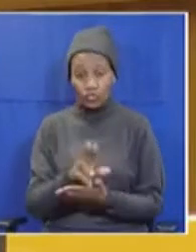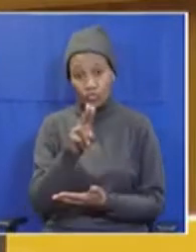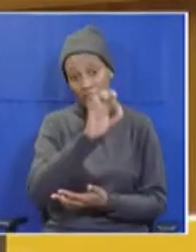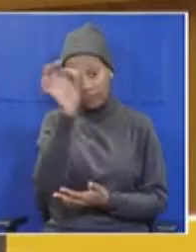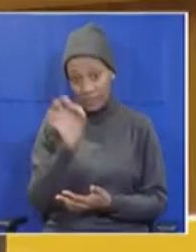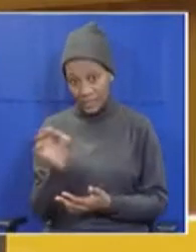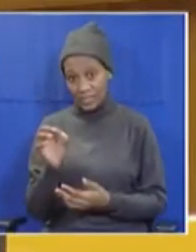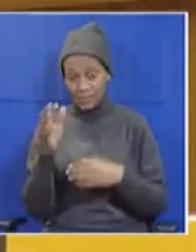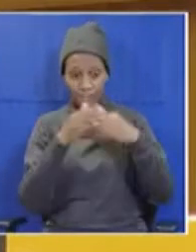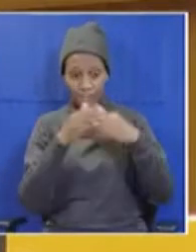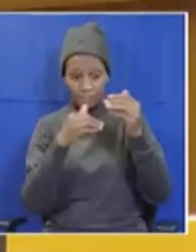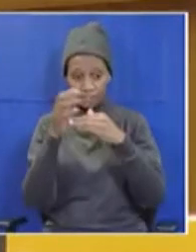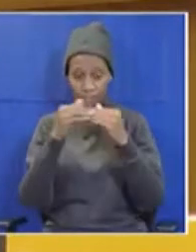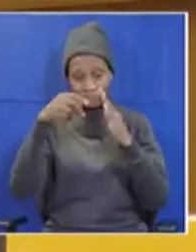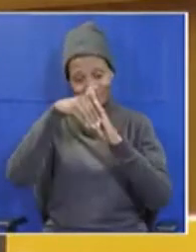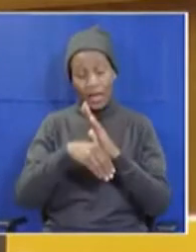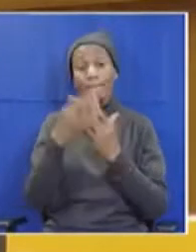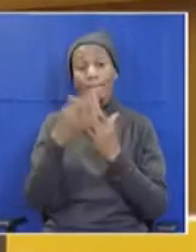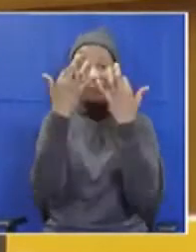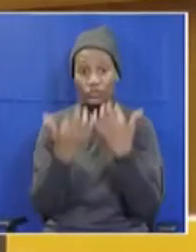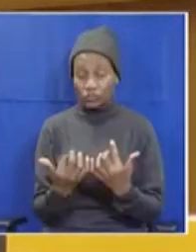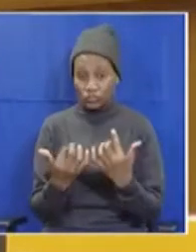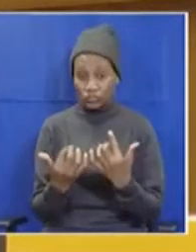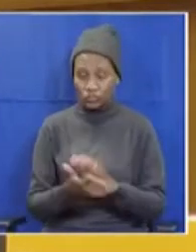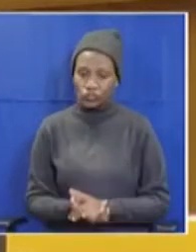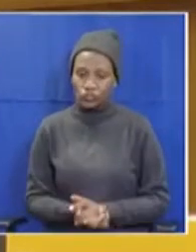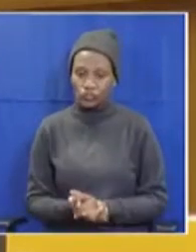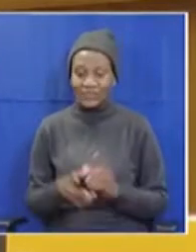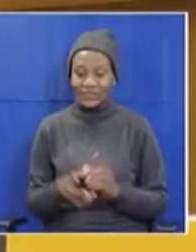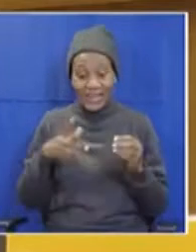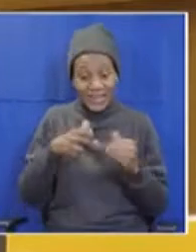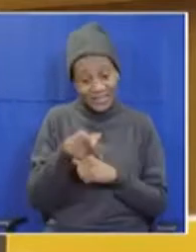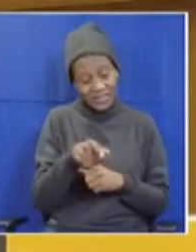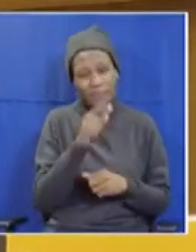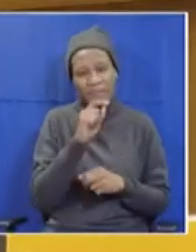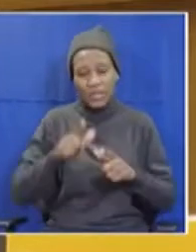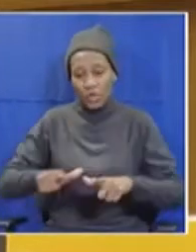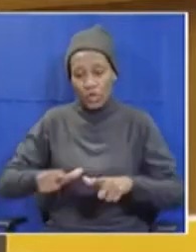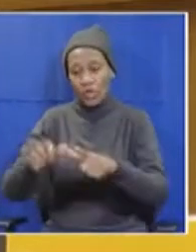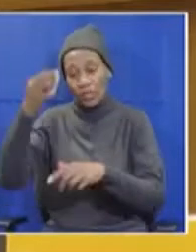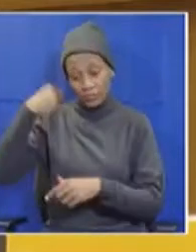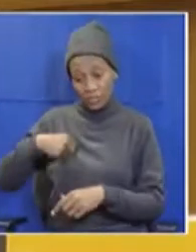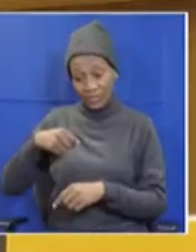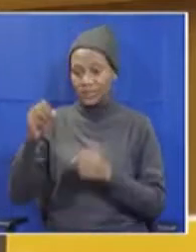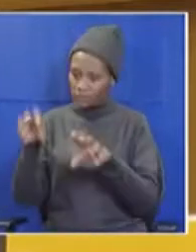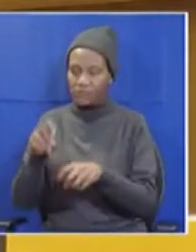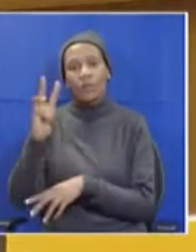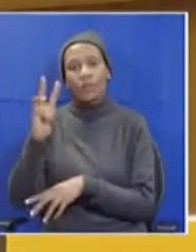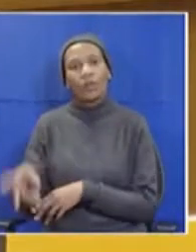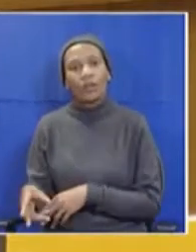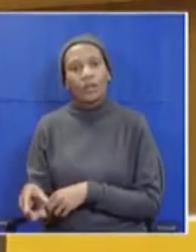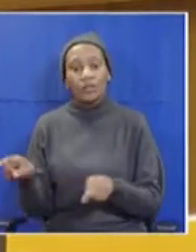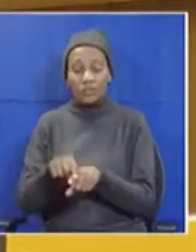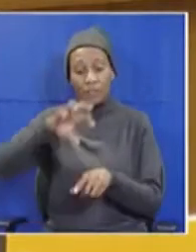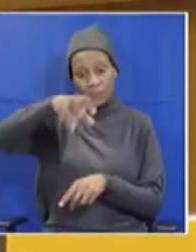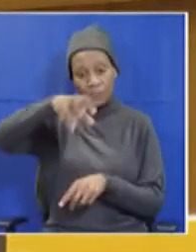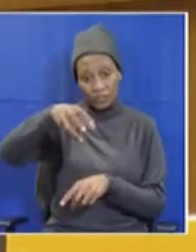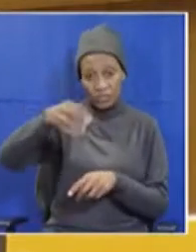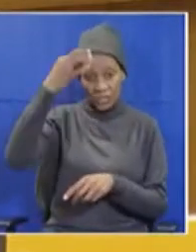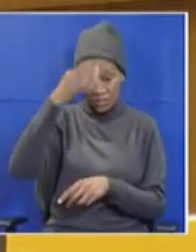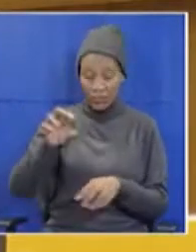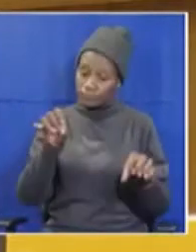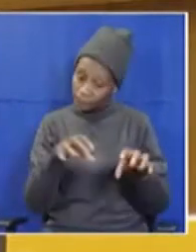in infrastructure spending. The cut will affect the local municipalities and provincial governments